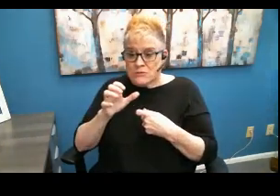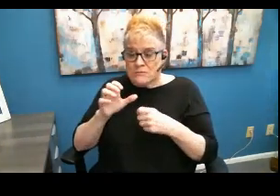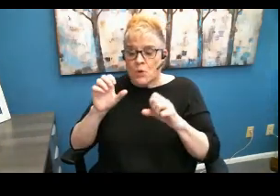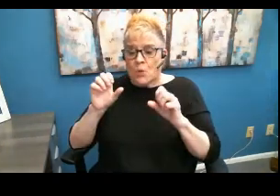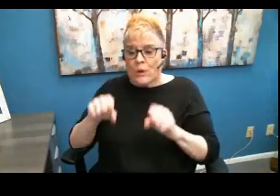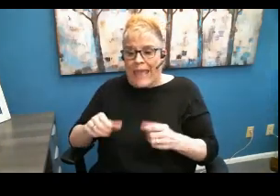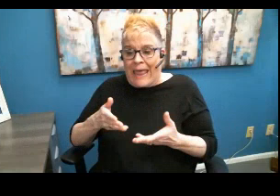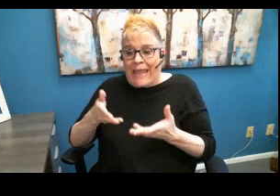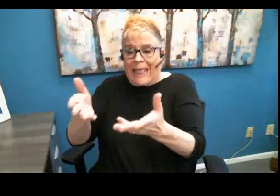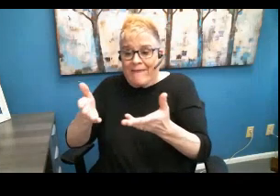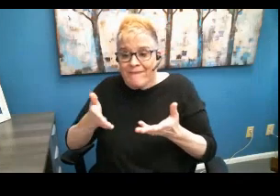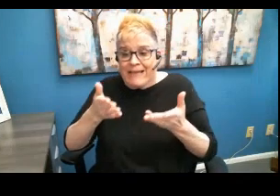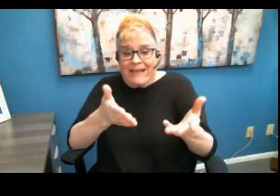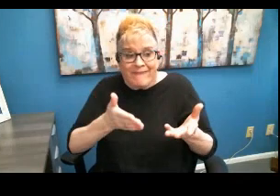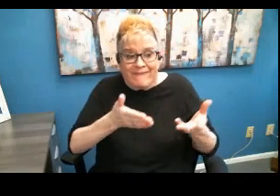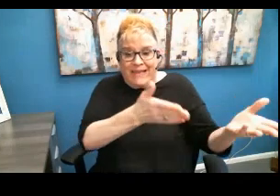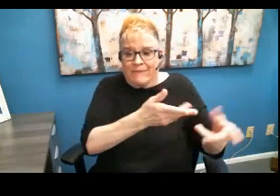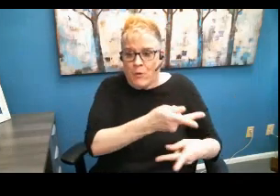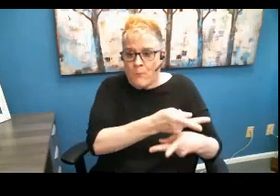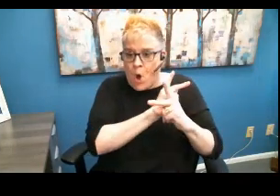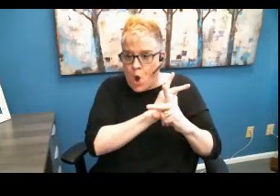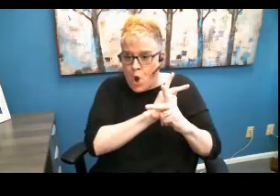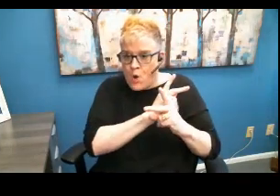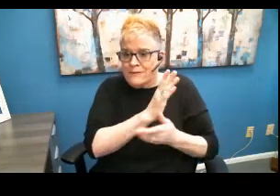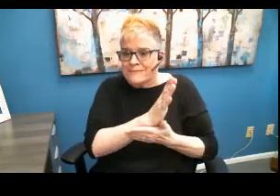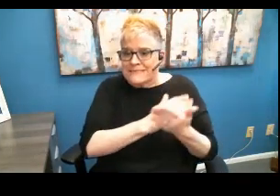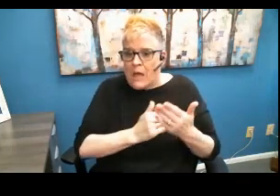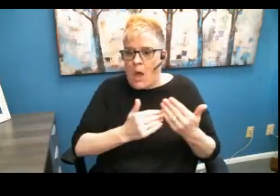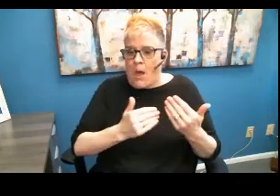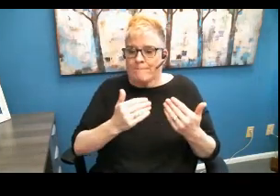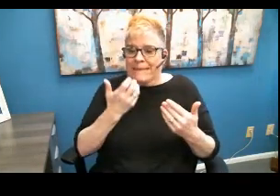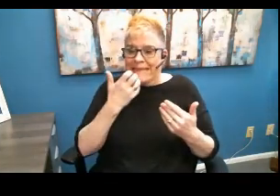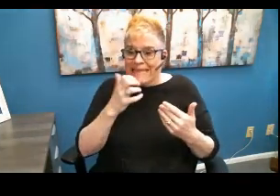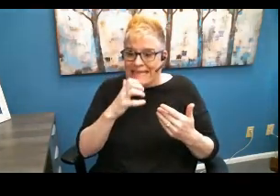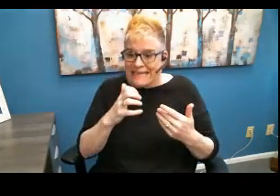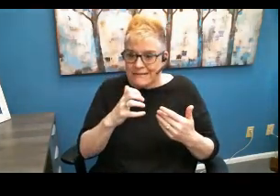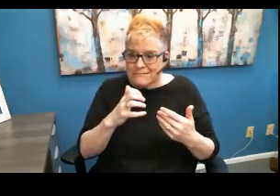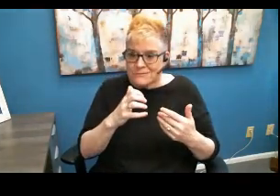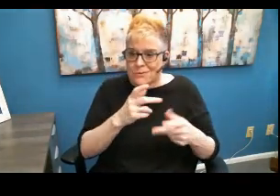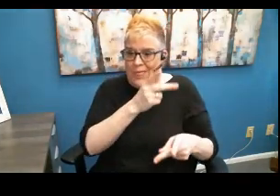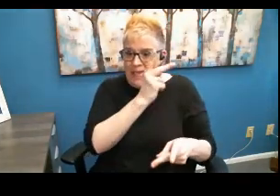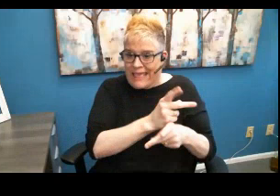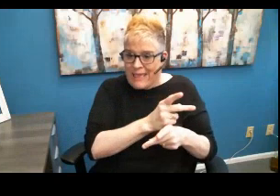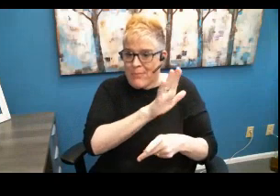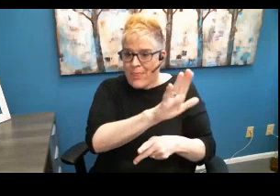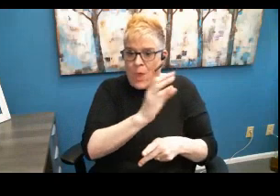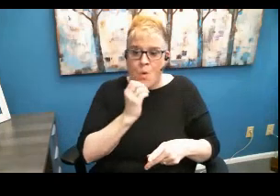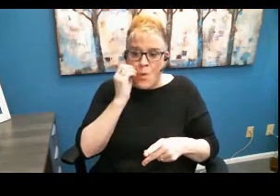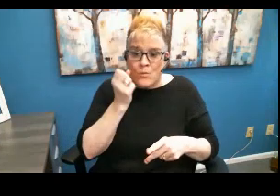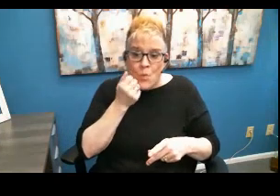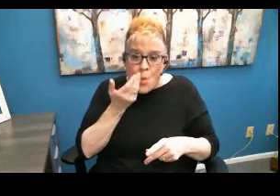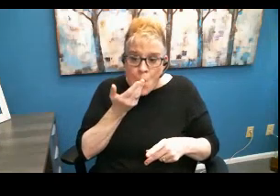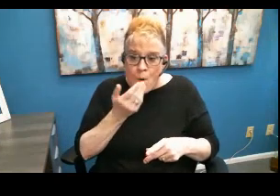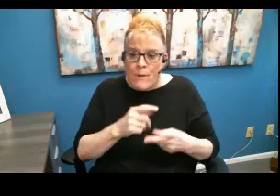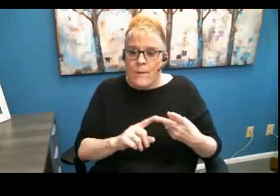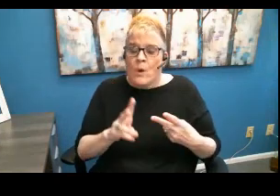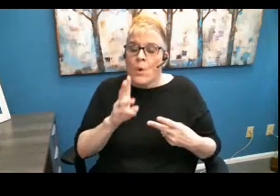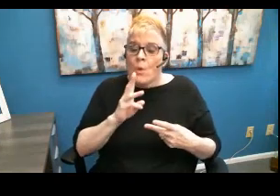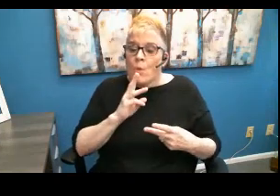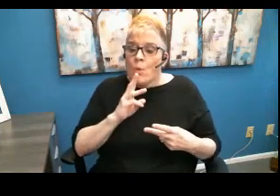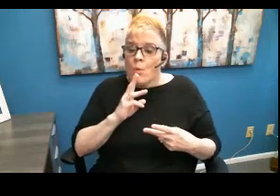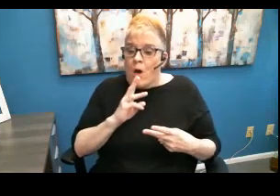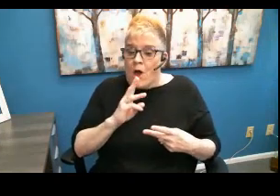accommodate those 20 homes and give them some electric space heaters so that they can keep their homes warm and their water pipes don't start